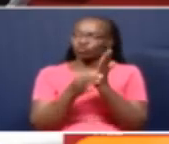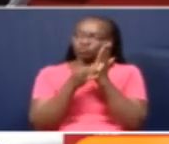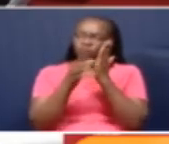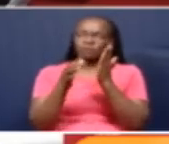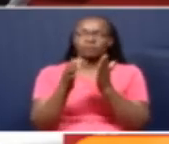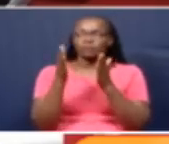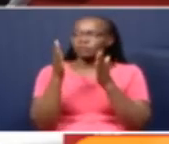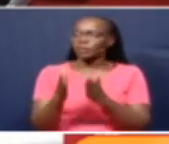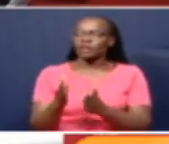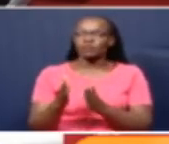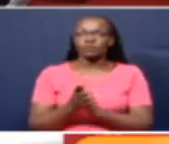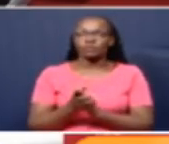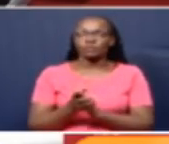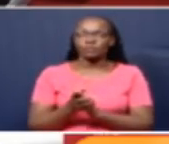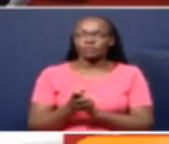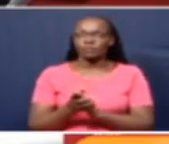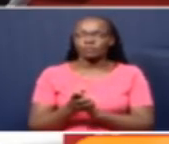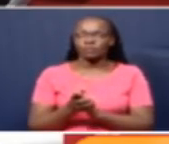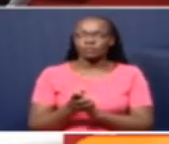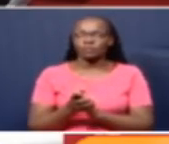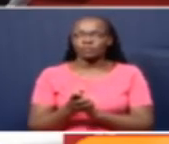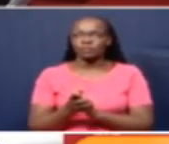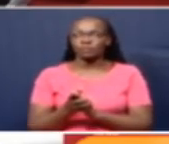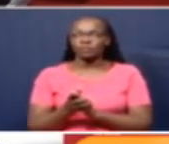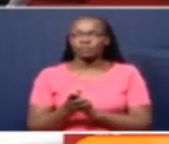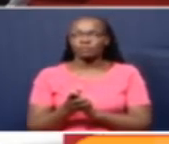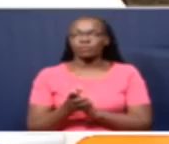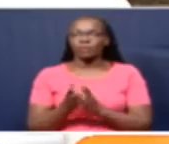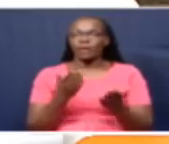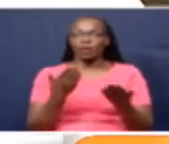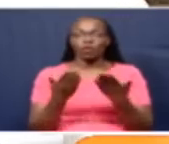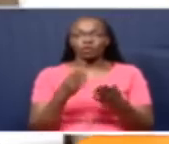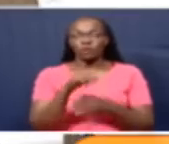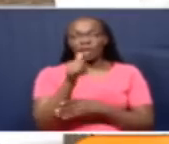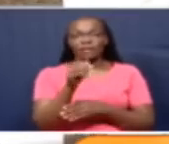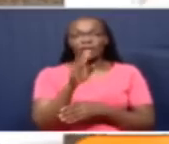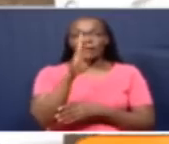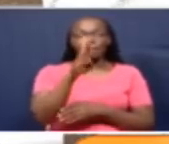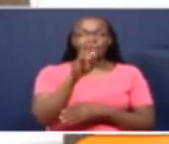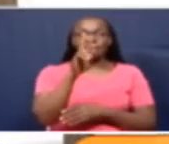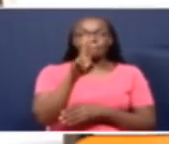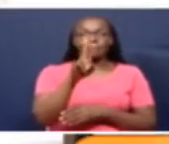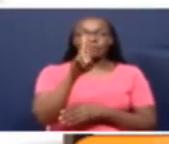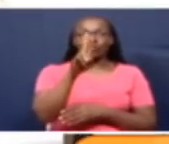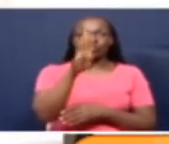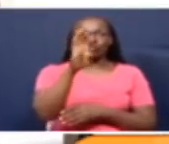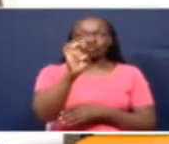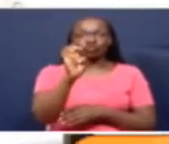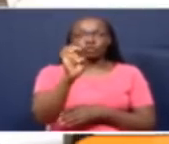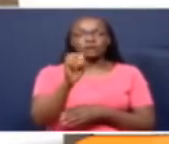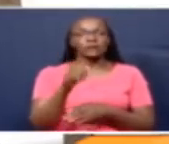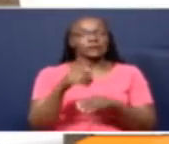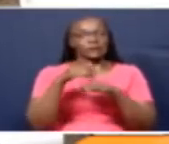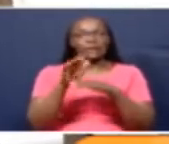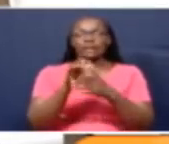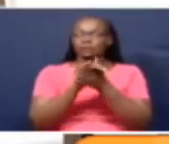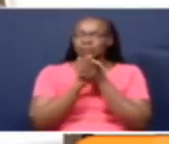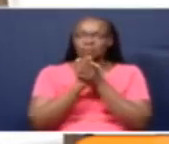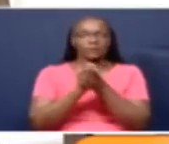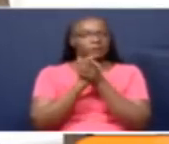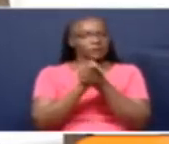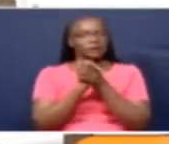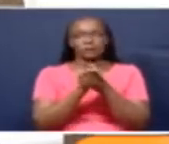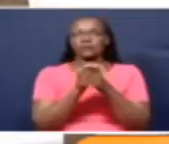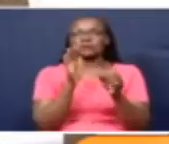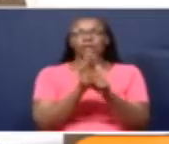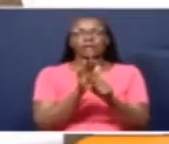Balala. Honestly, Bruce Odhiambo. Bruce Odhiambo. Super producer. Yeah, you told me. Super producer.